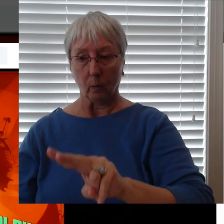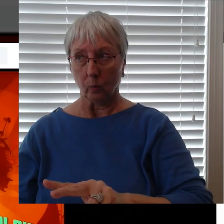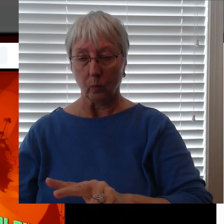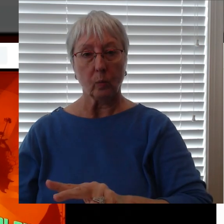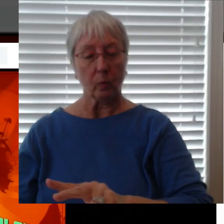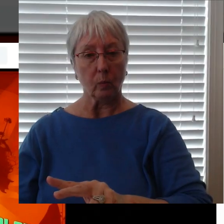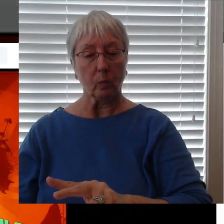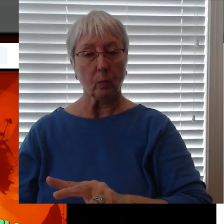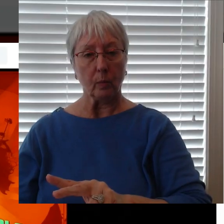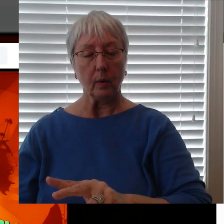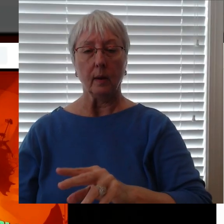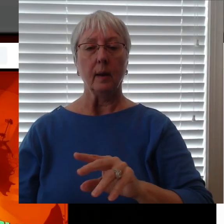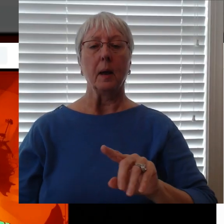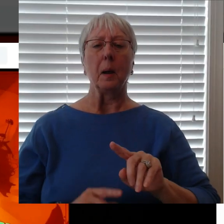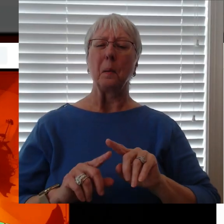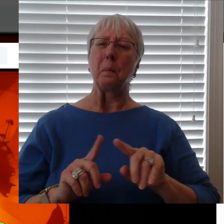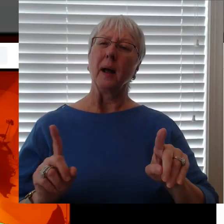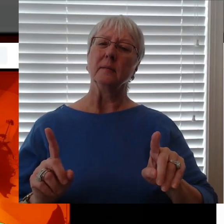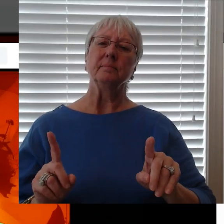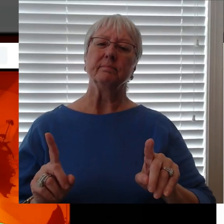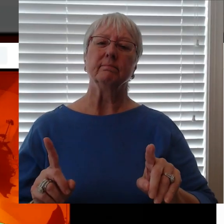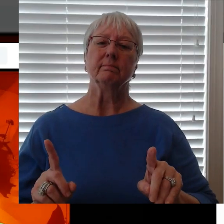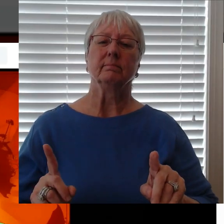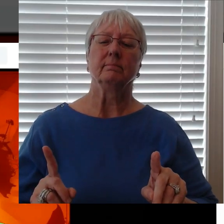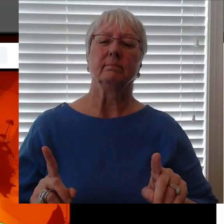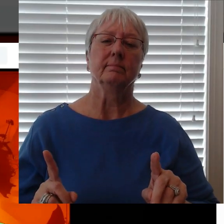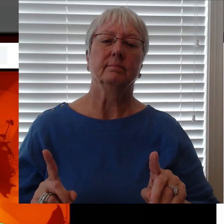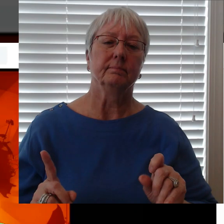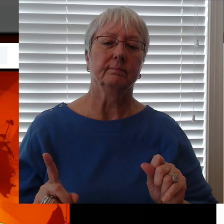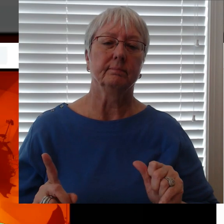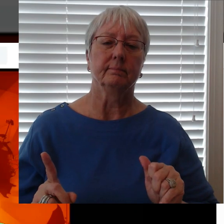Less so than the green, but still with distinction.